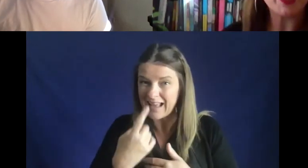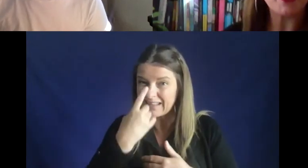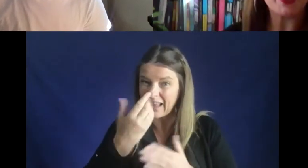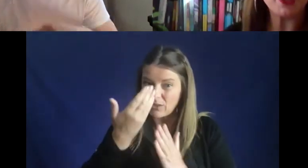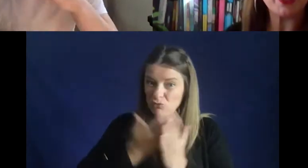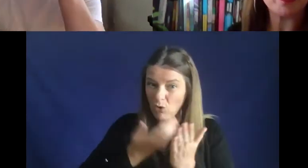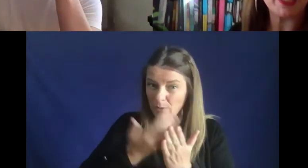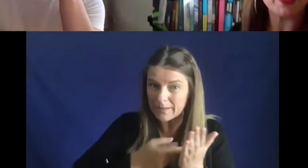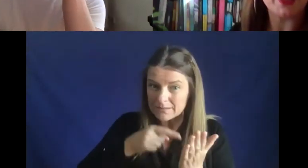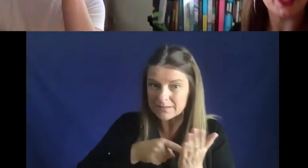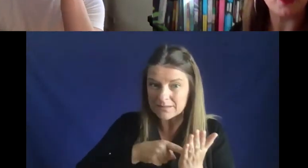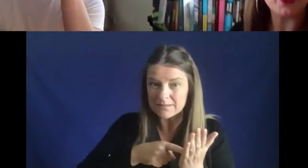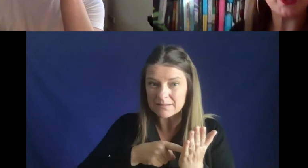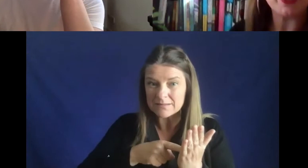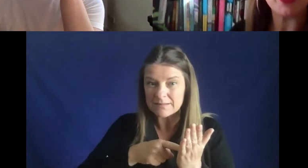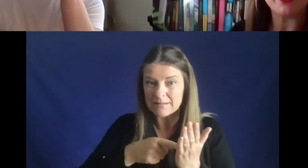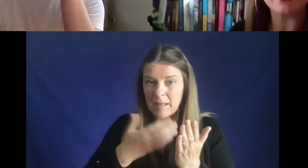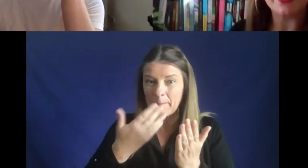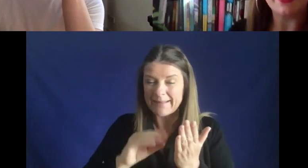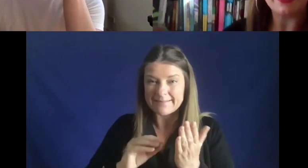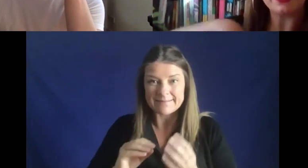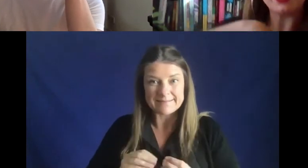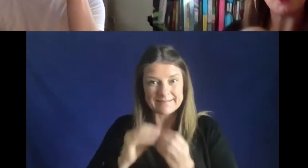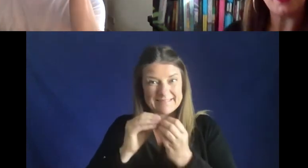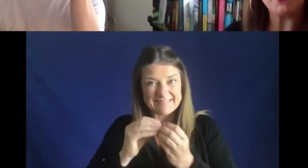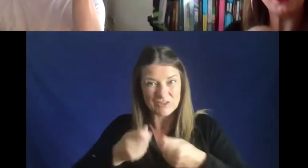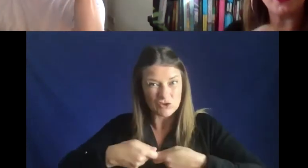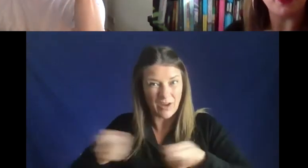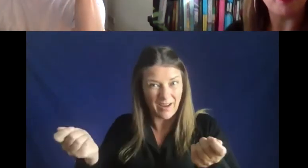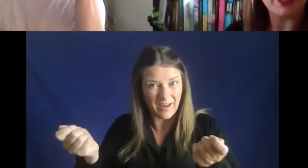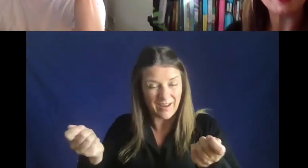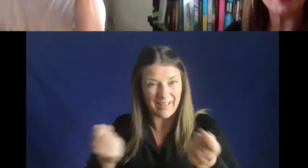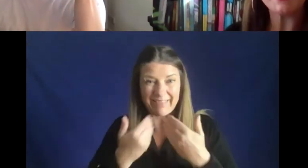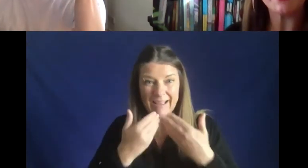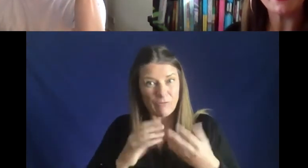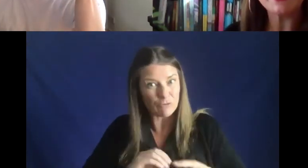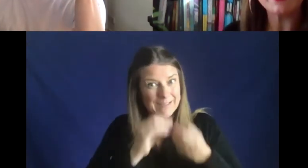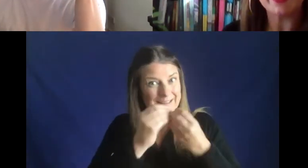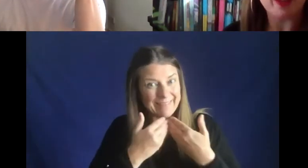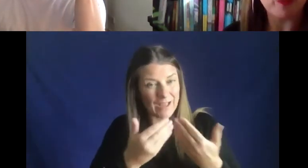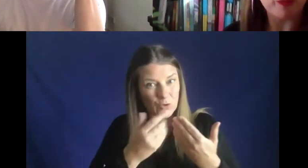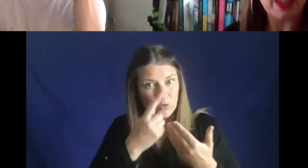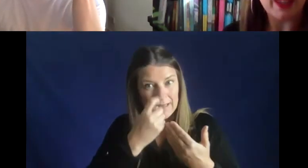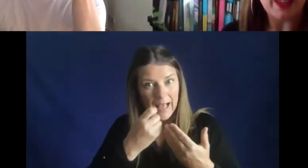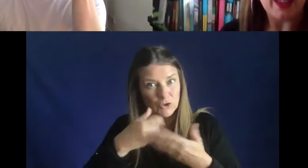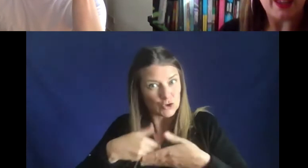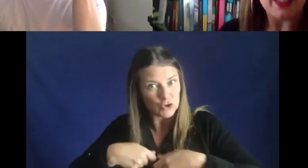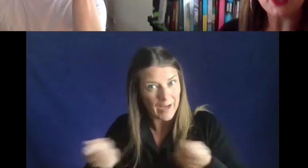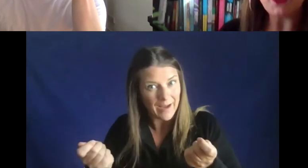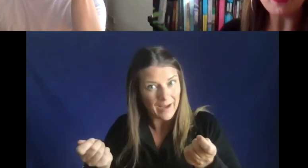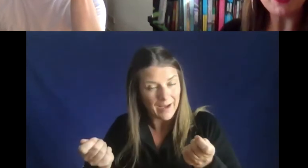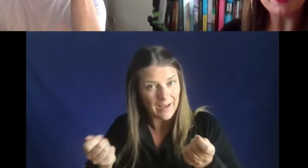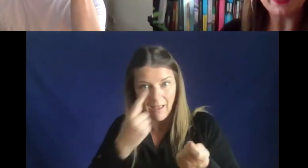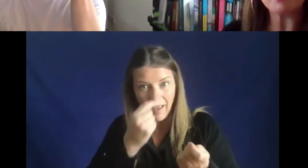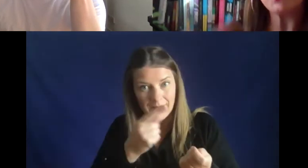It sounds like you've had a rich experience, and thank you for sharing it with us. And I think what I found from experiencing this